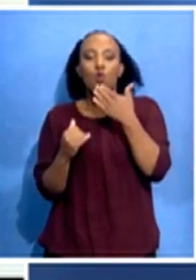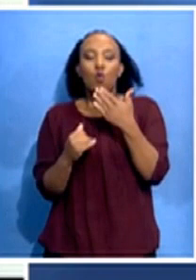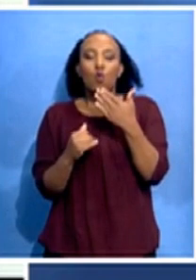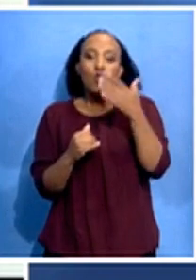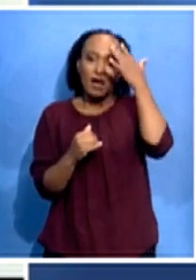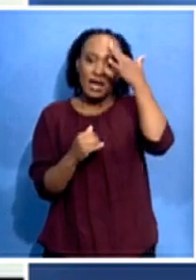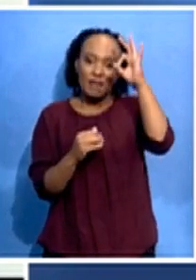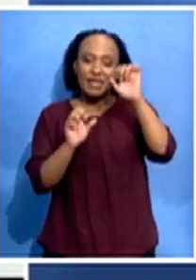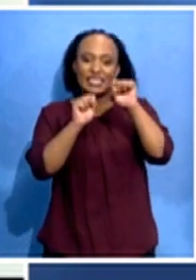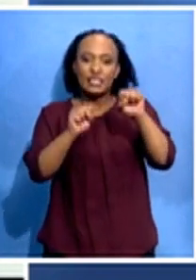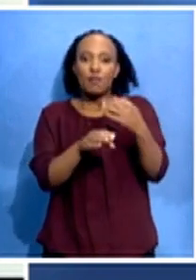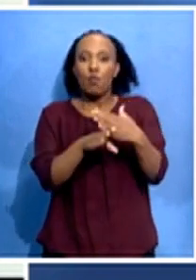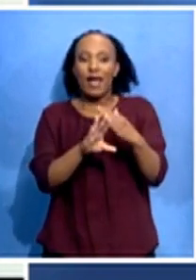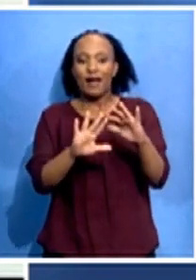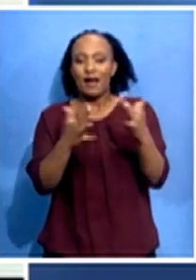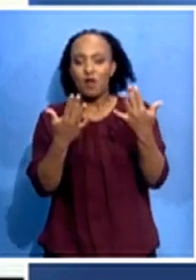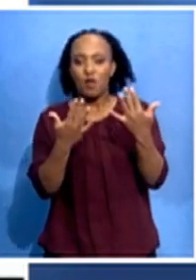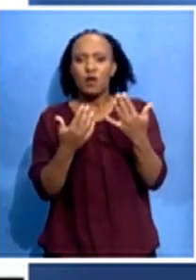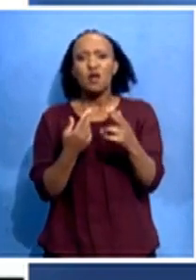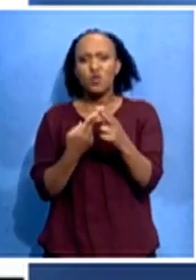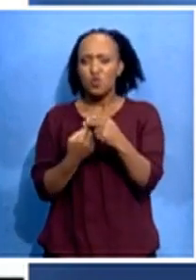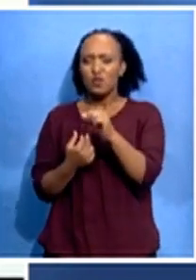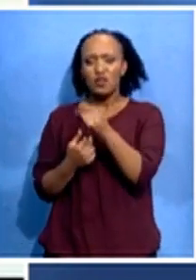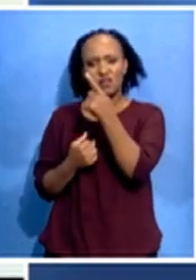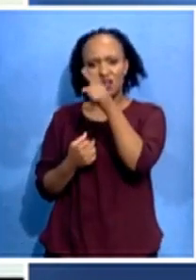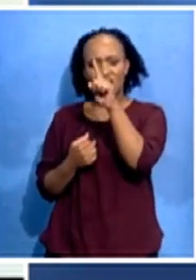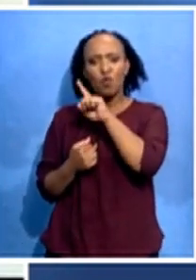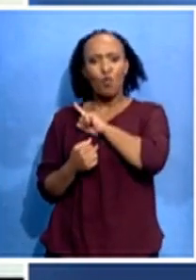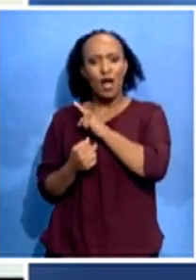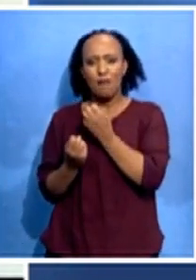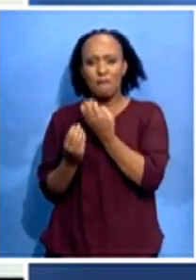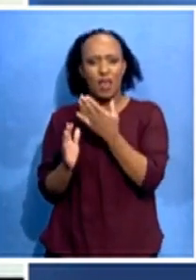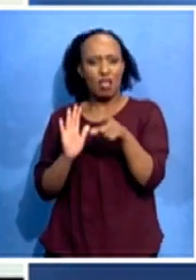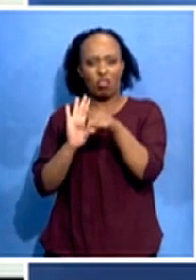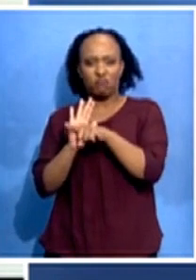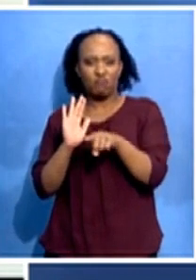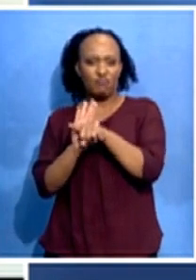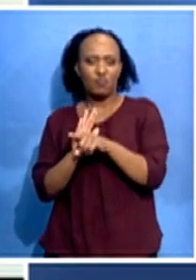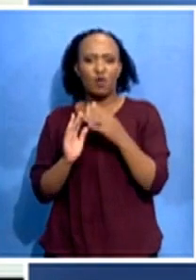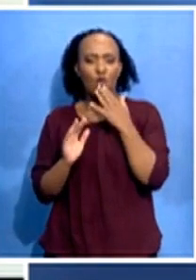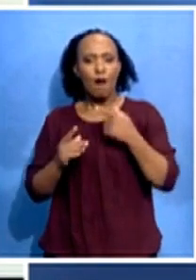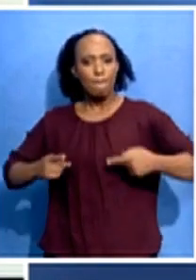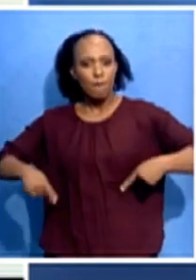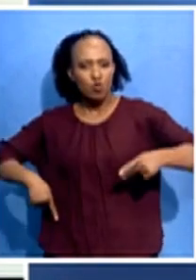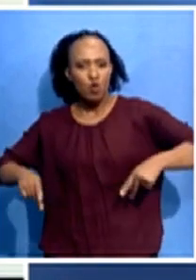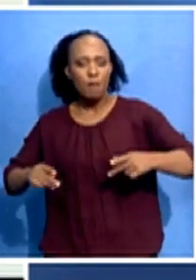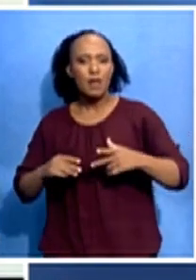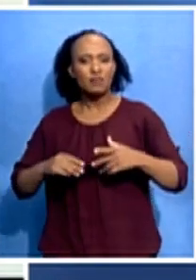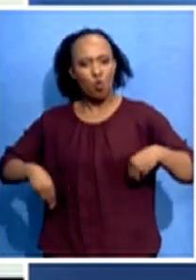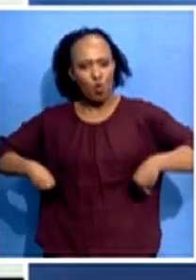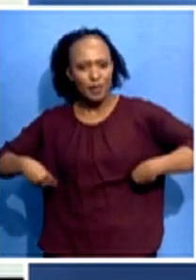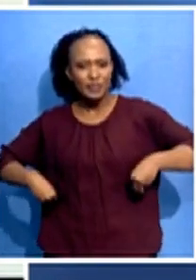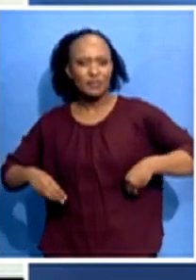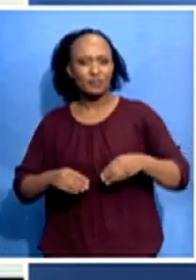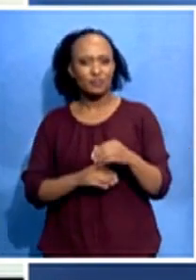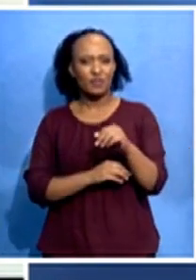are correct. There's huge inefficiencies in respect of procurement, corruption, parastatals. We see PRASA appointing and getting